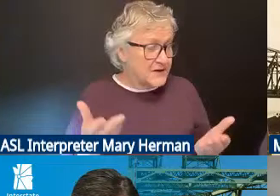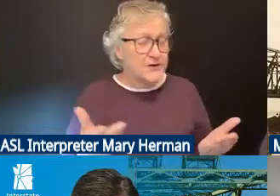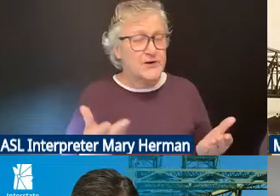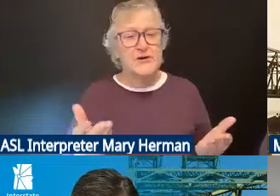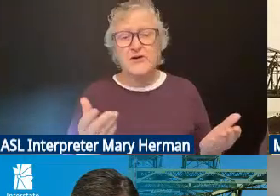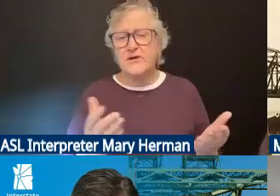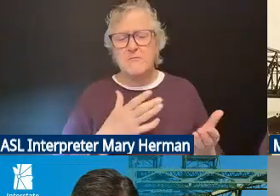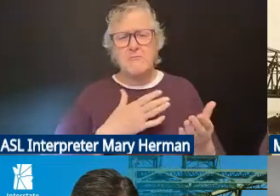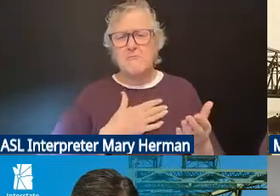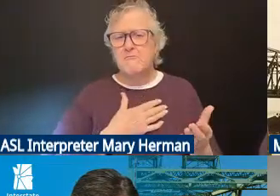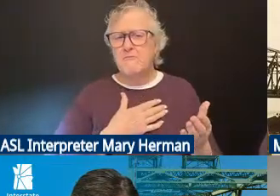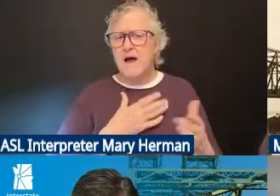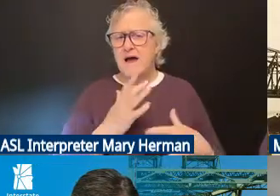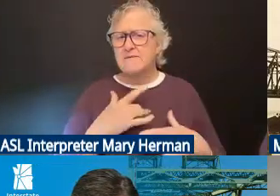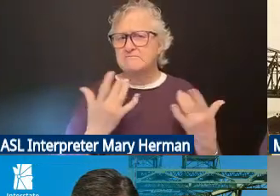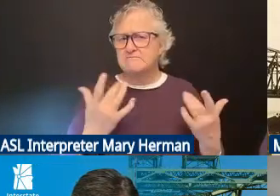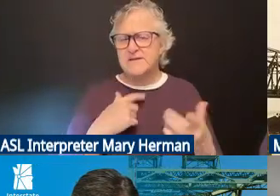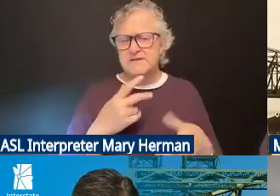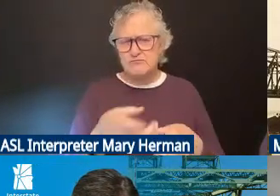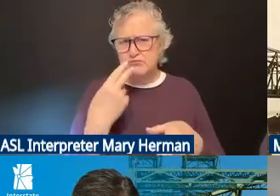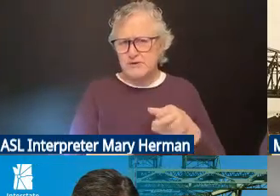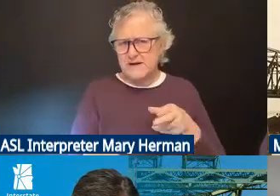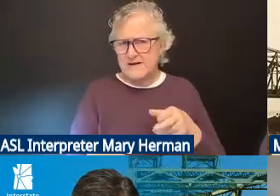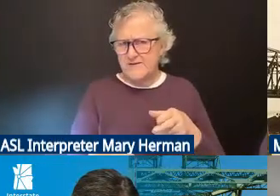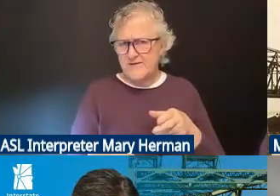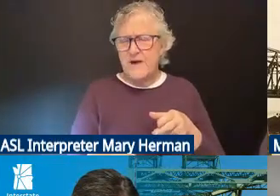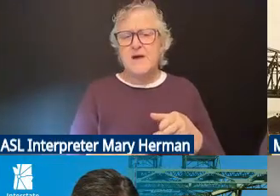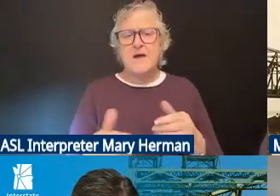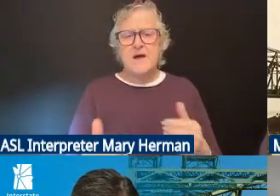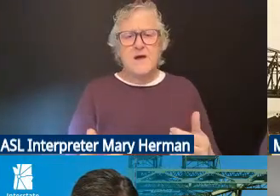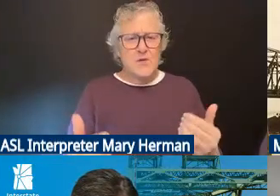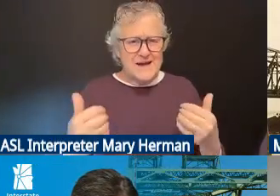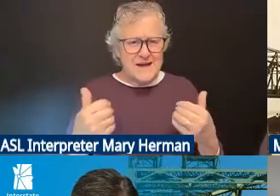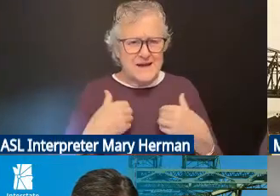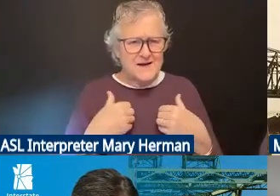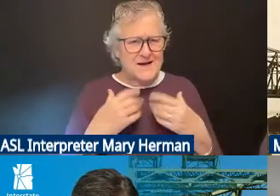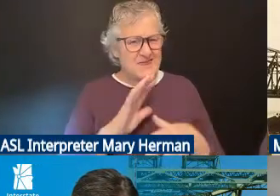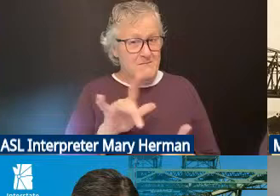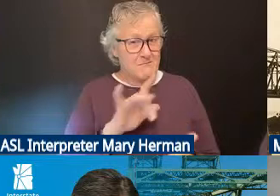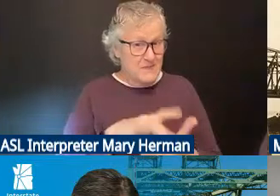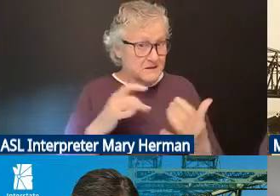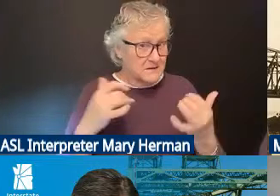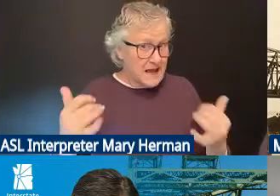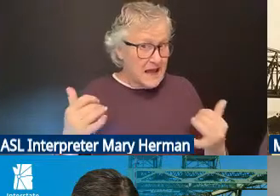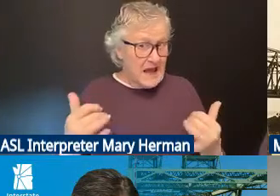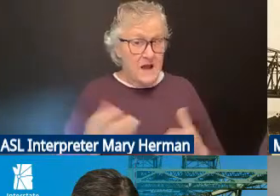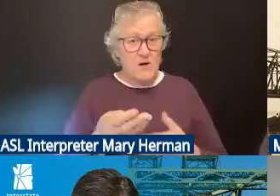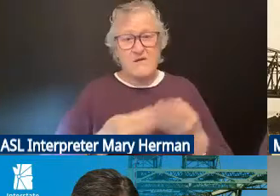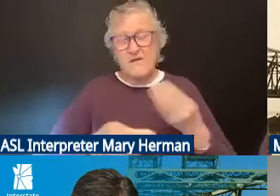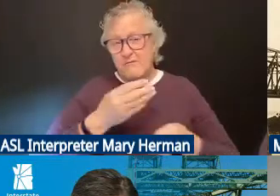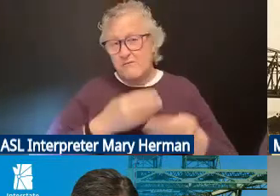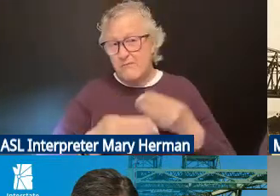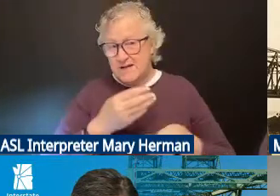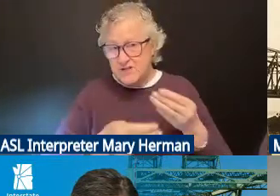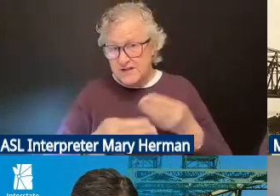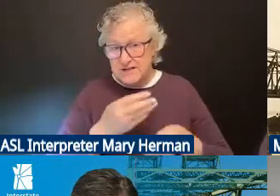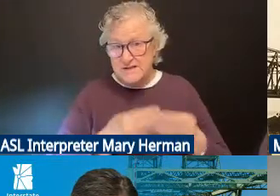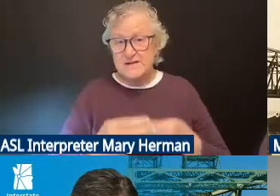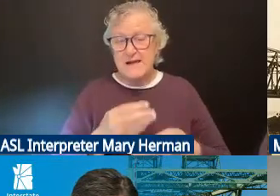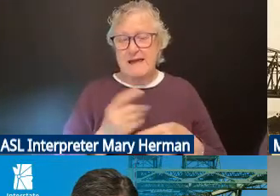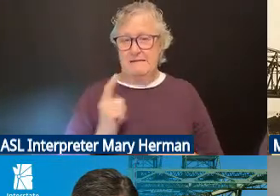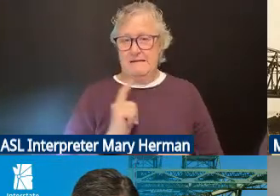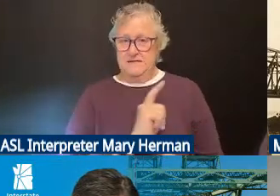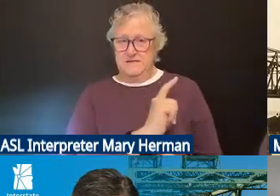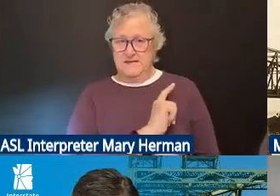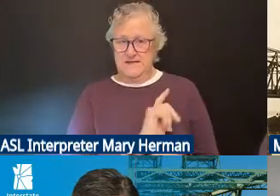a major funding shortfall on our operations and maintenance side. And I will spare you all of the additional update because I'm sure you've